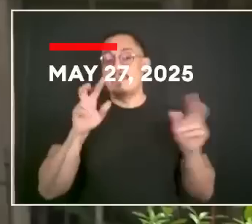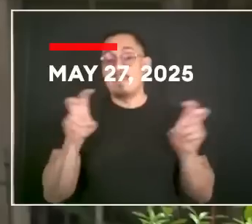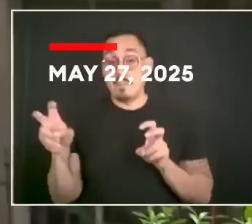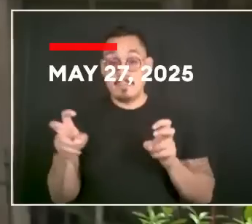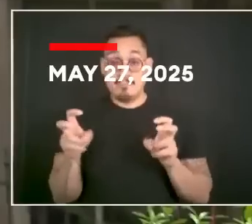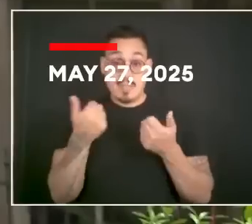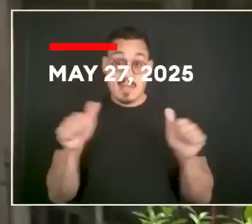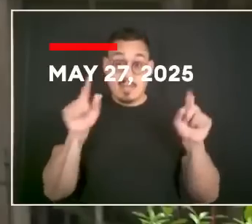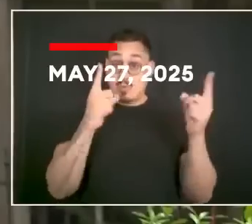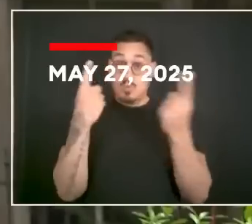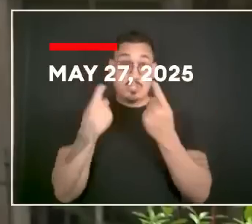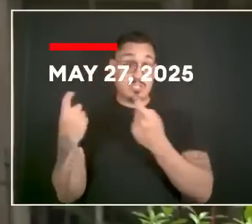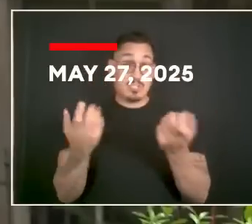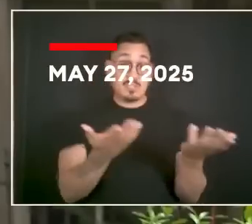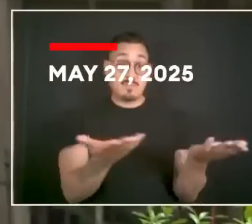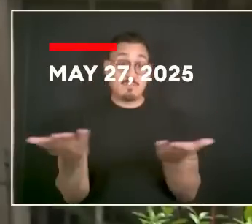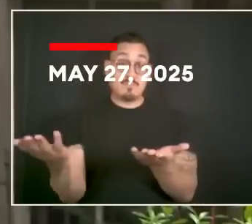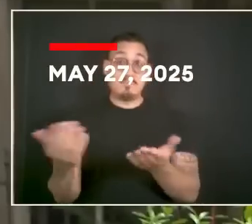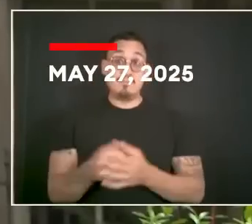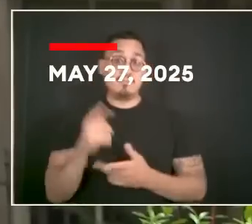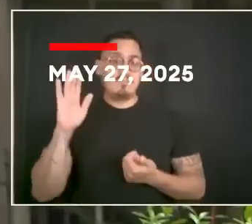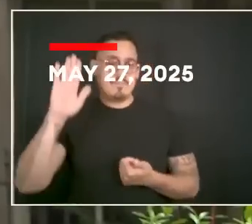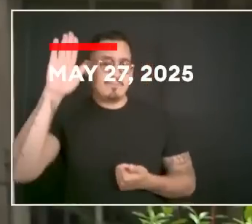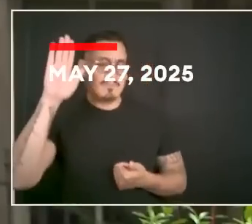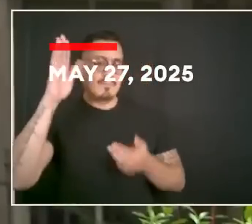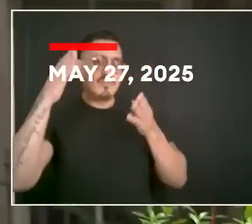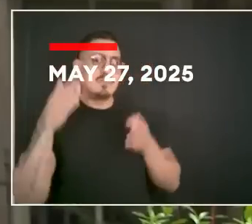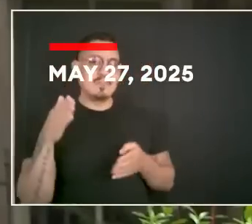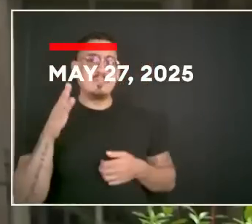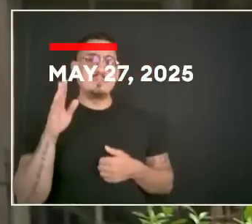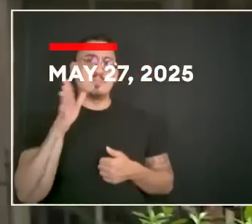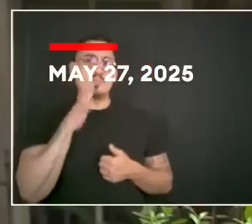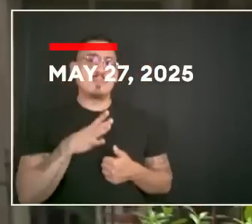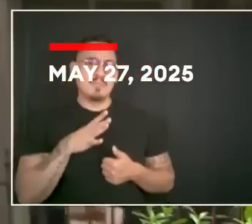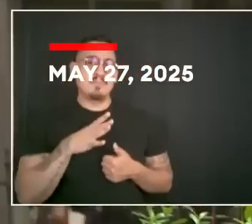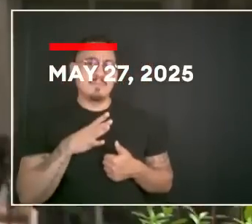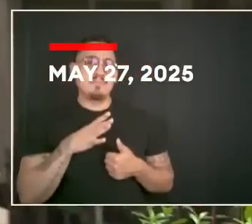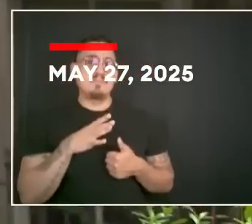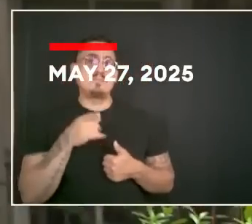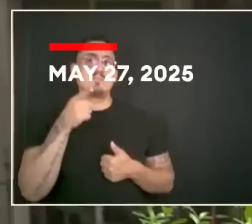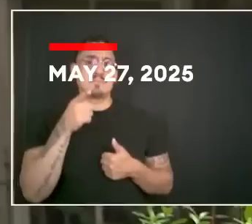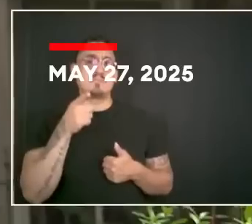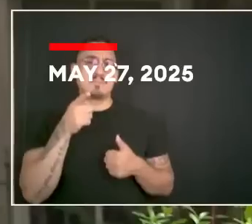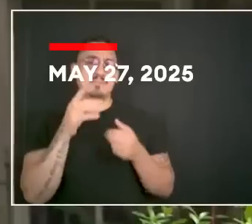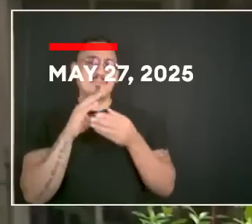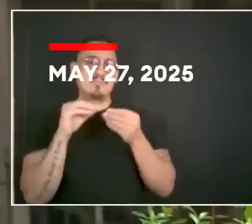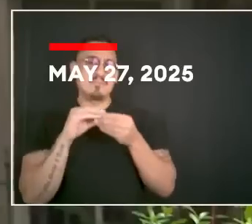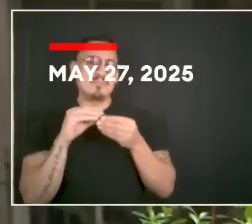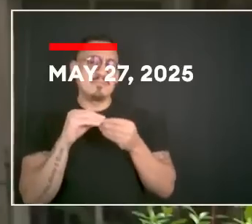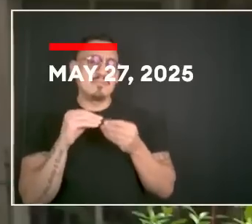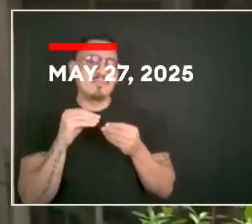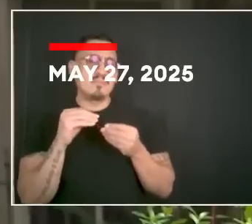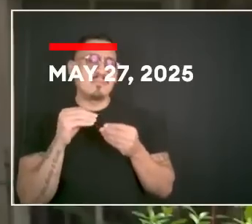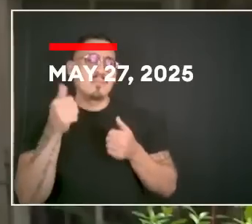Would the Elizabeth Street Garden be potentially looked at for this effort? I'm sorry, say it again. Would the Elizabeth